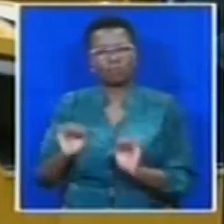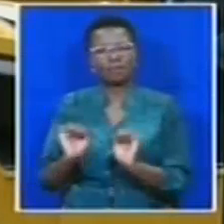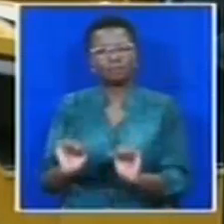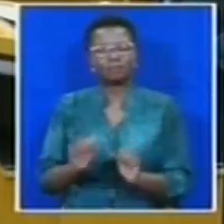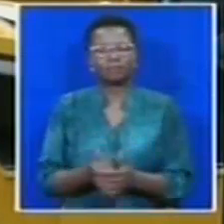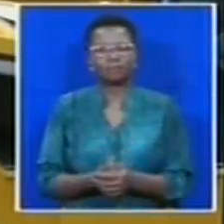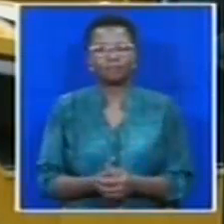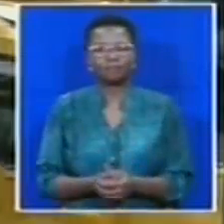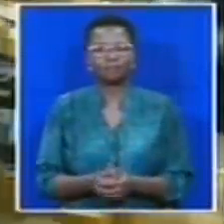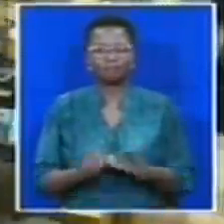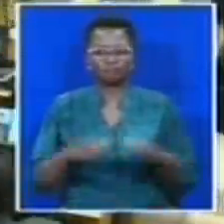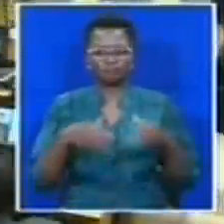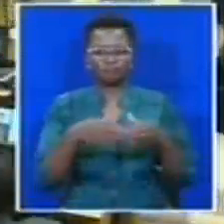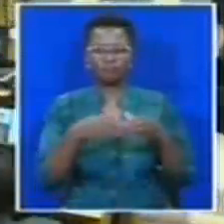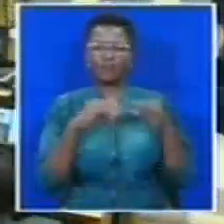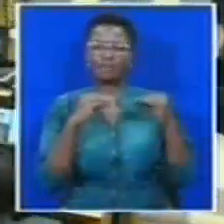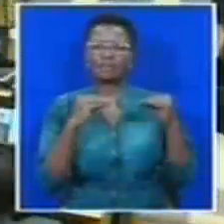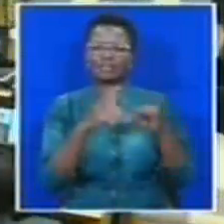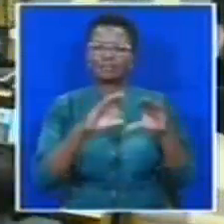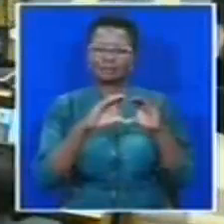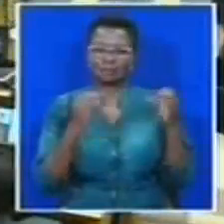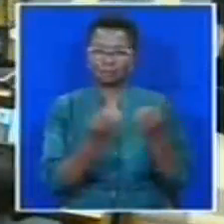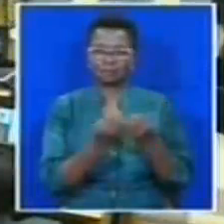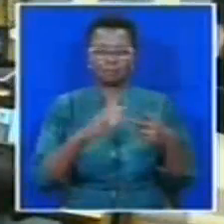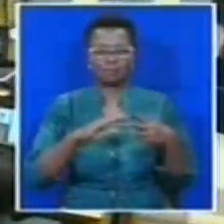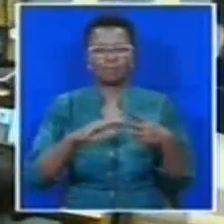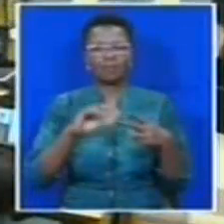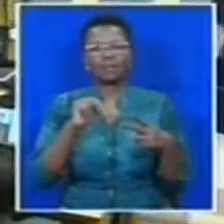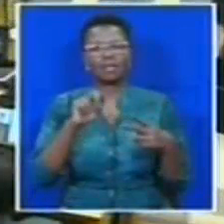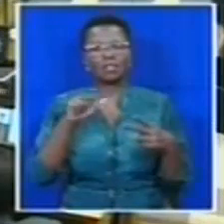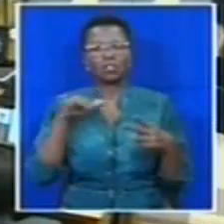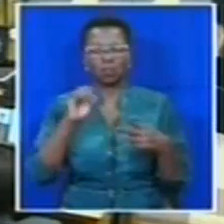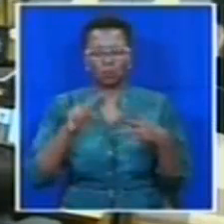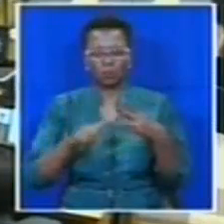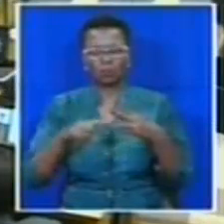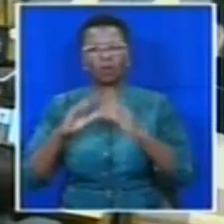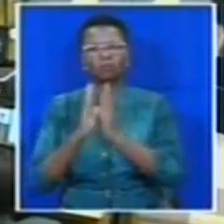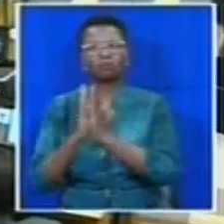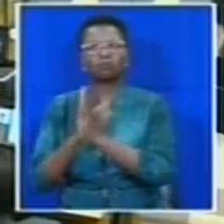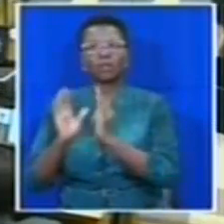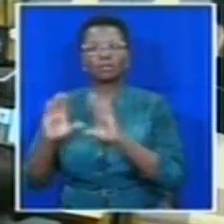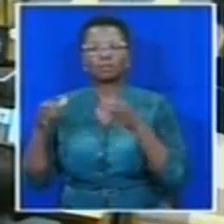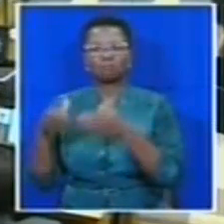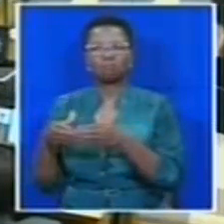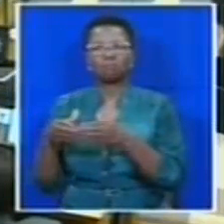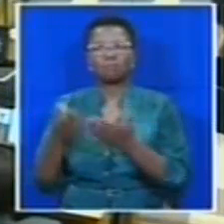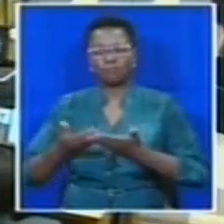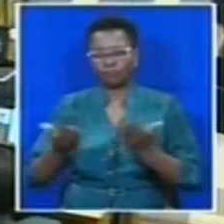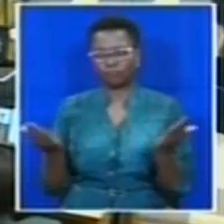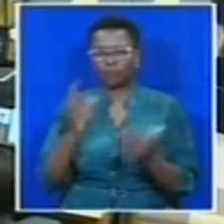representatives of organized business and labor and civil society and faith communities, honorable